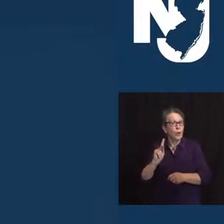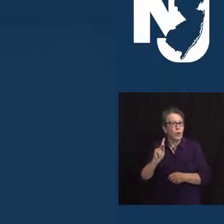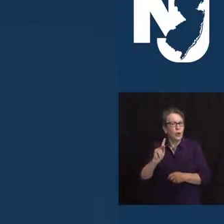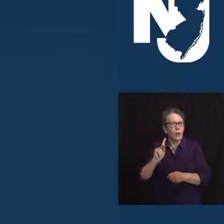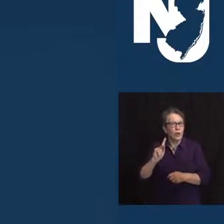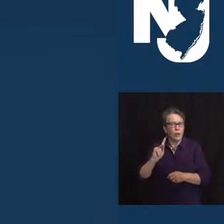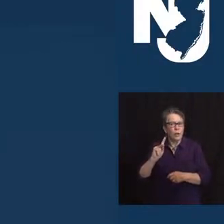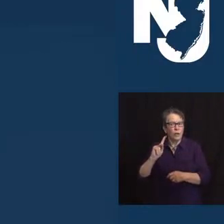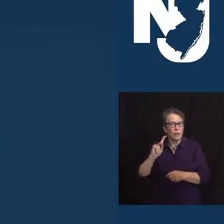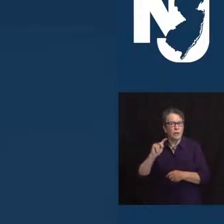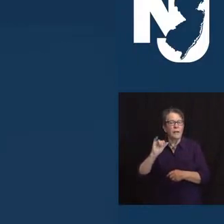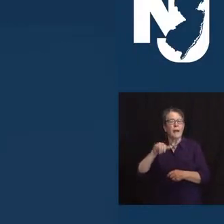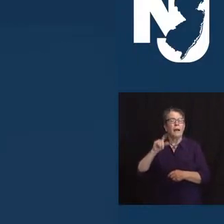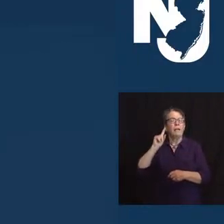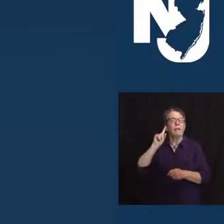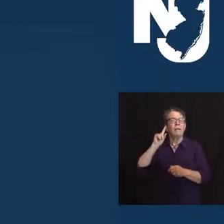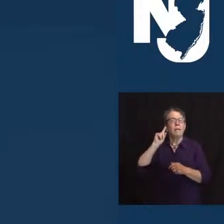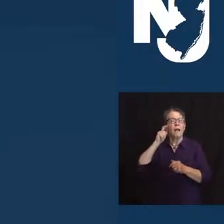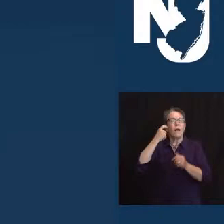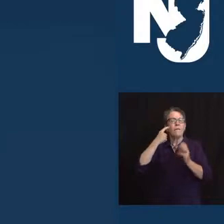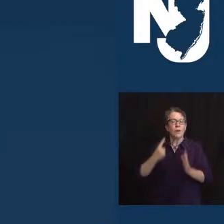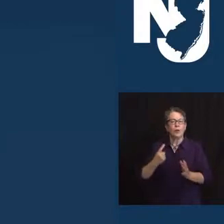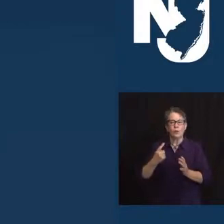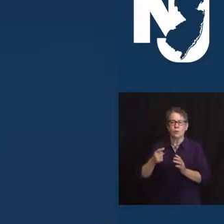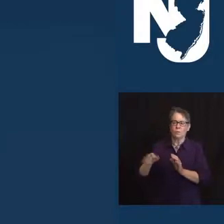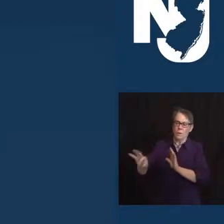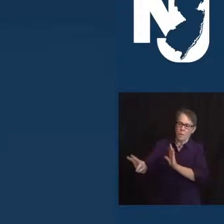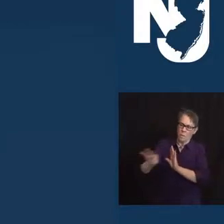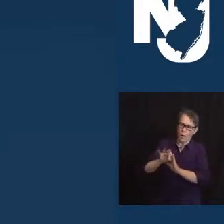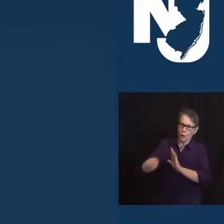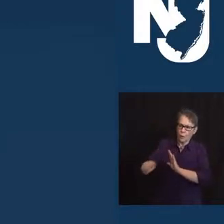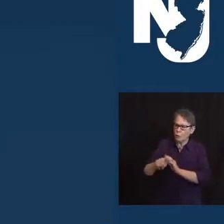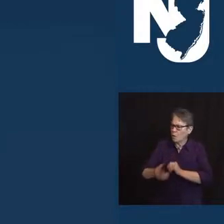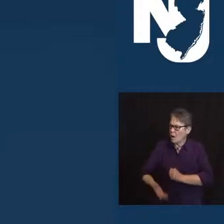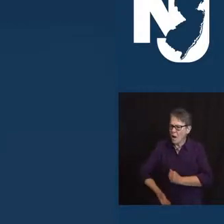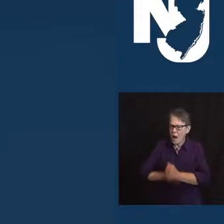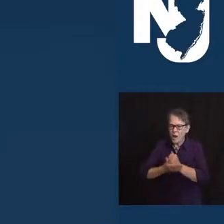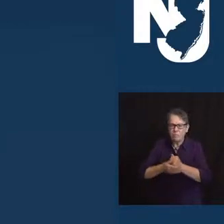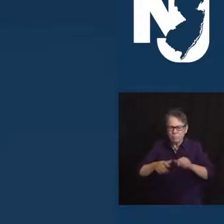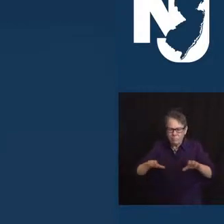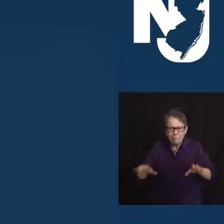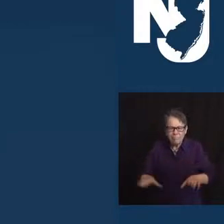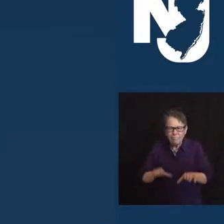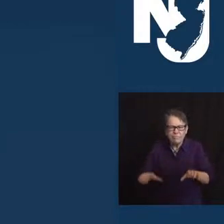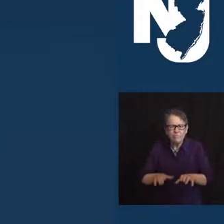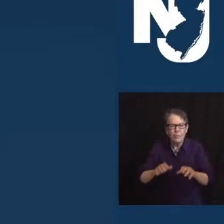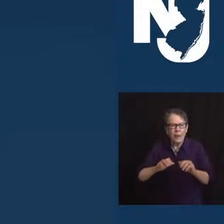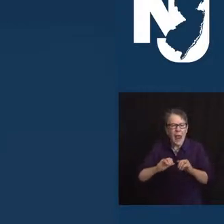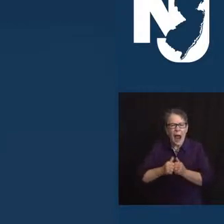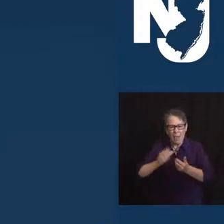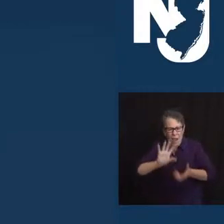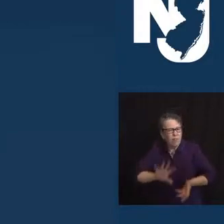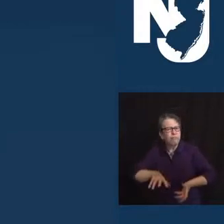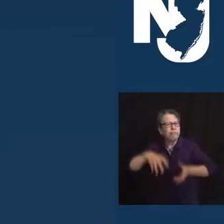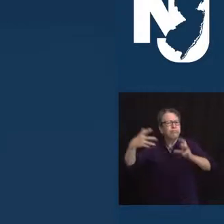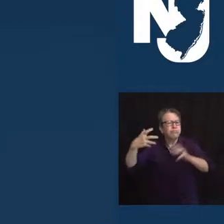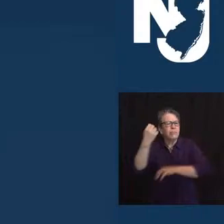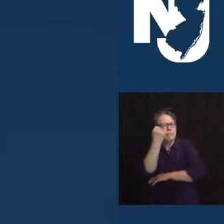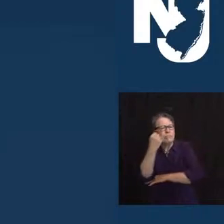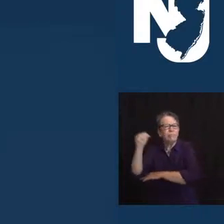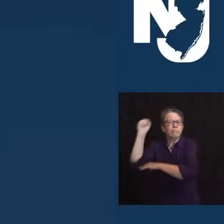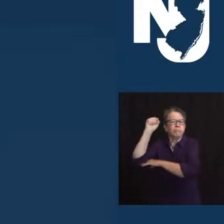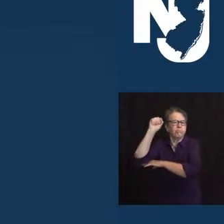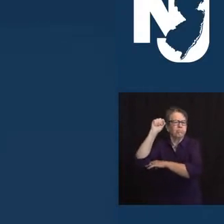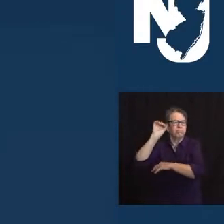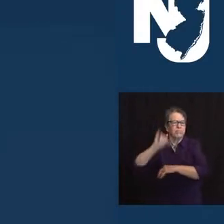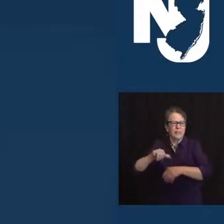Disorders that studied the underlying issues that led to those events. With those experiences, she would help found the Black Studies Department at